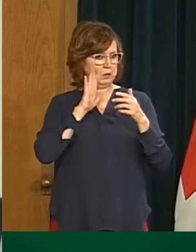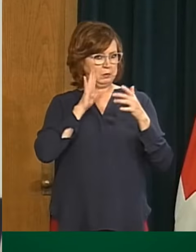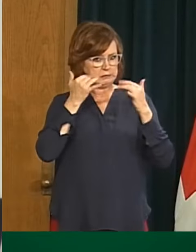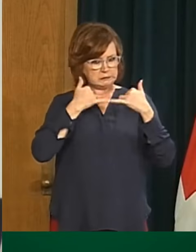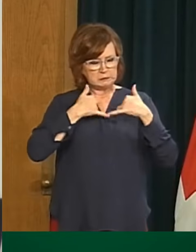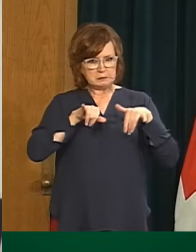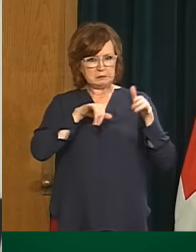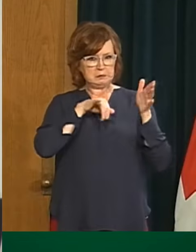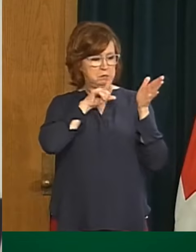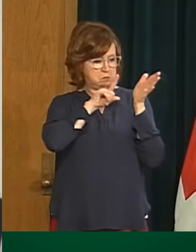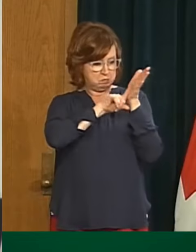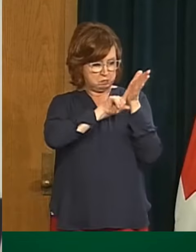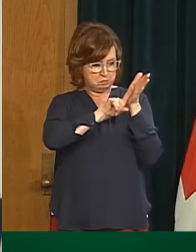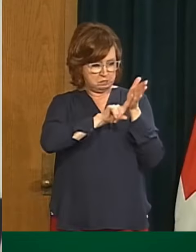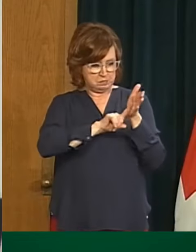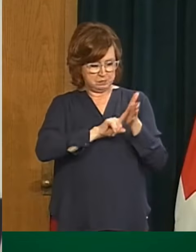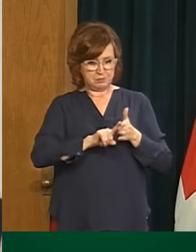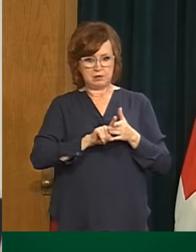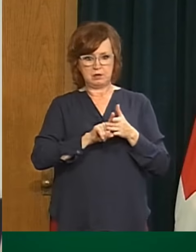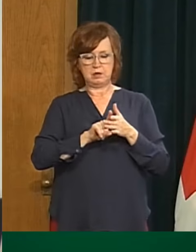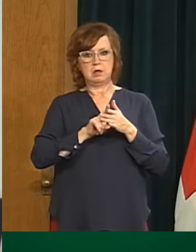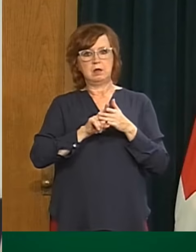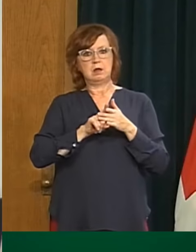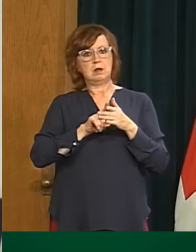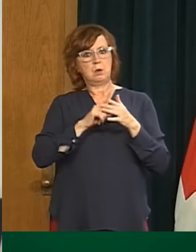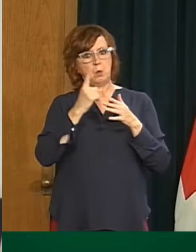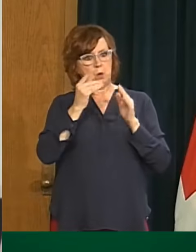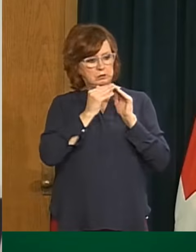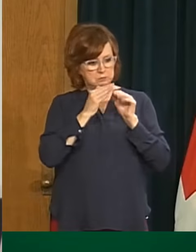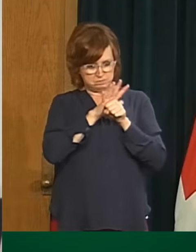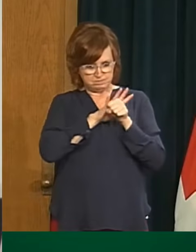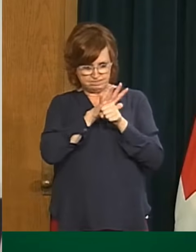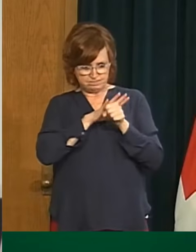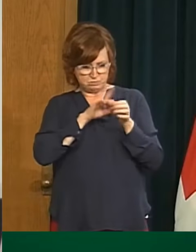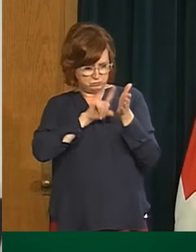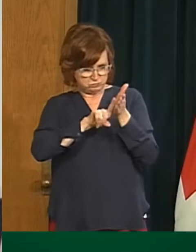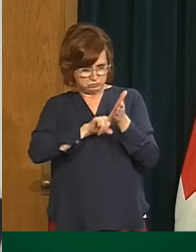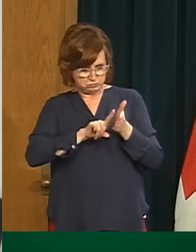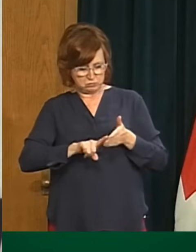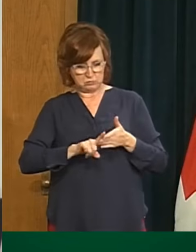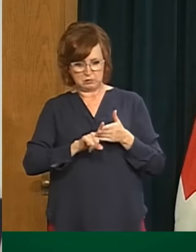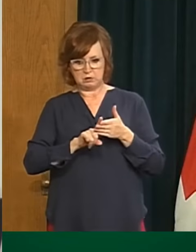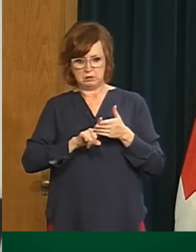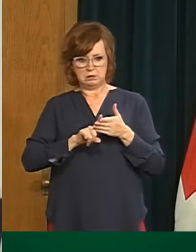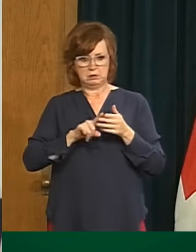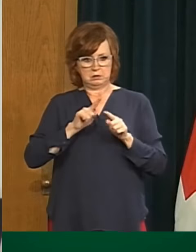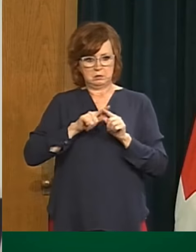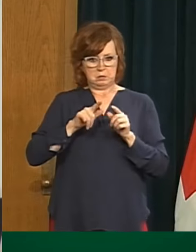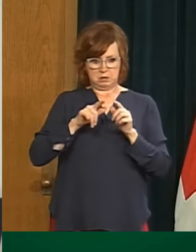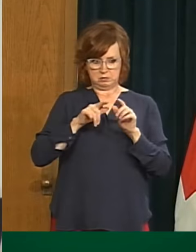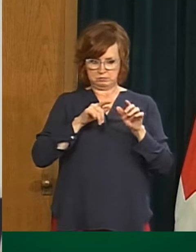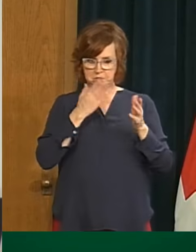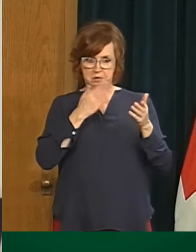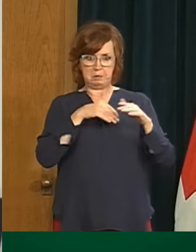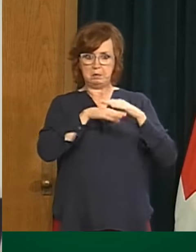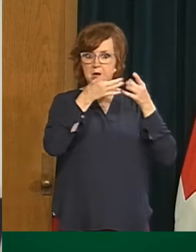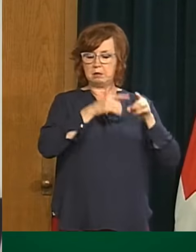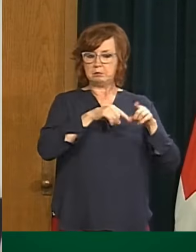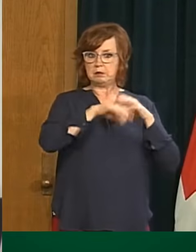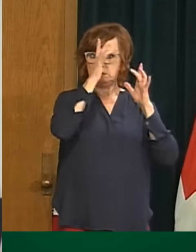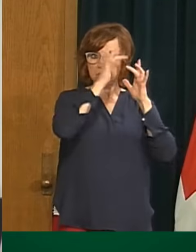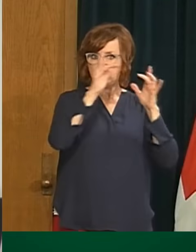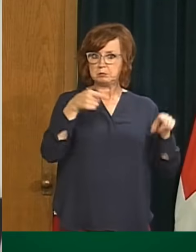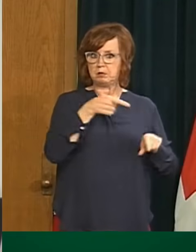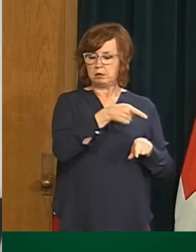it's localized to an institutional setting, which again is very concerning, that may still allow services to reopen because it's not in the community. But if